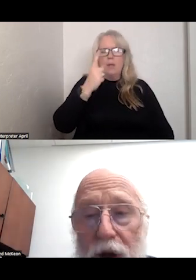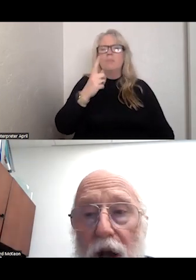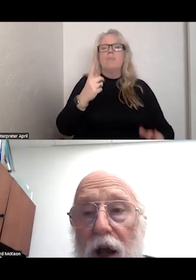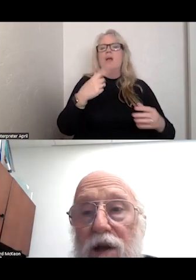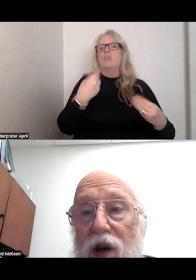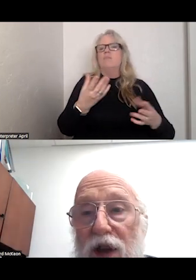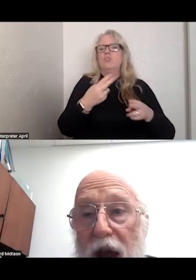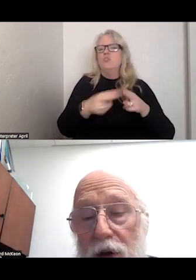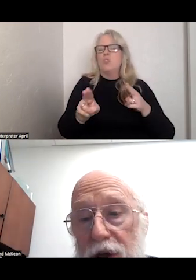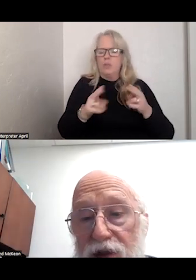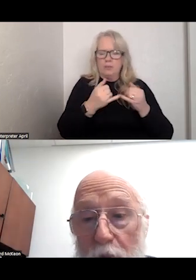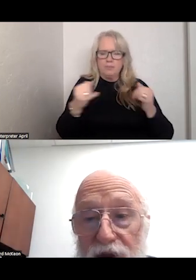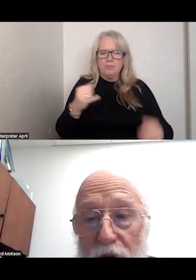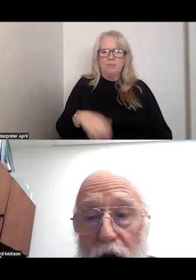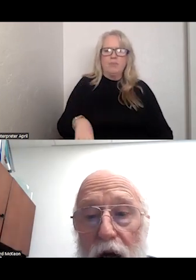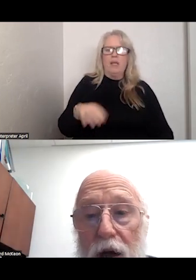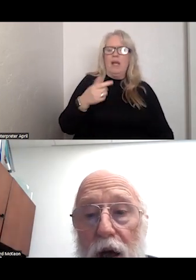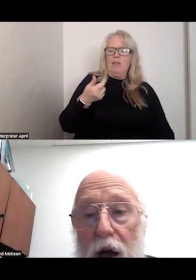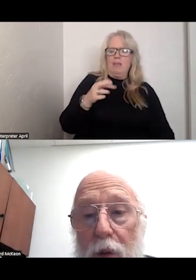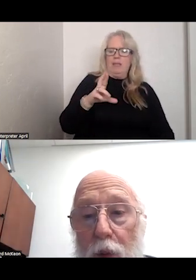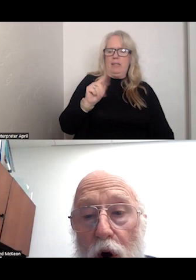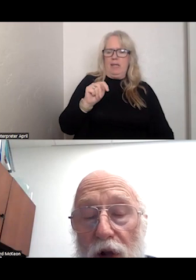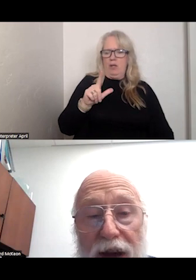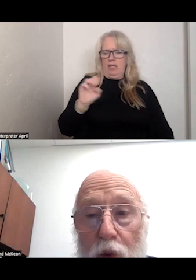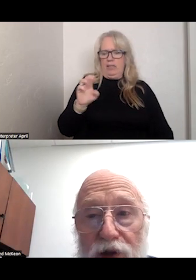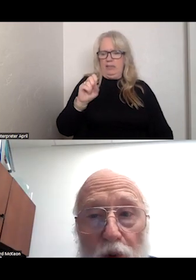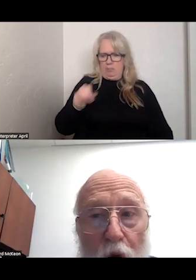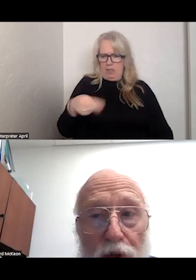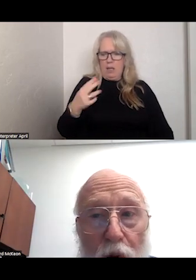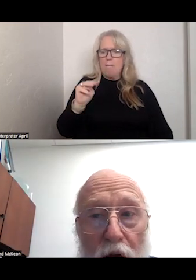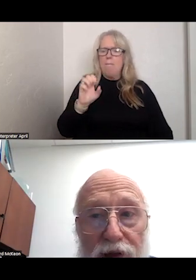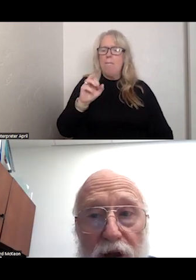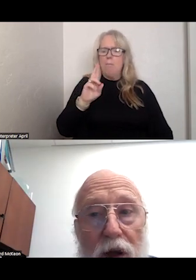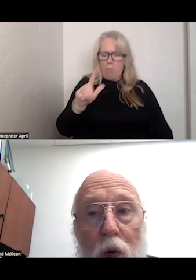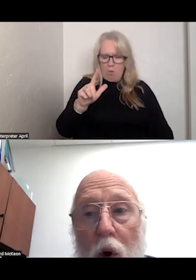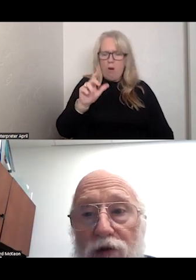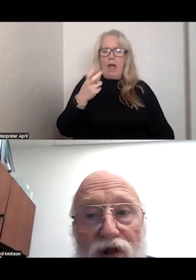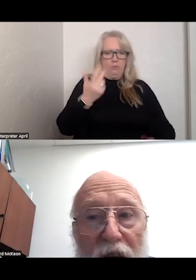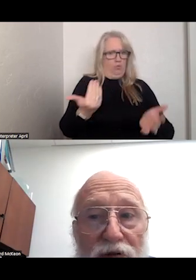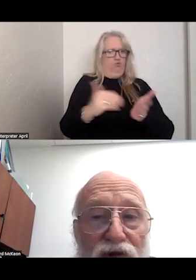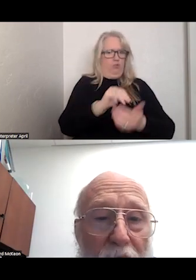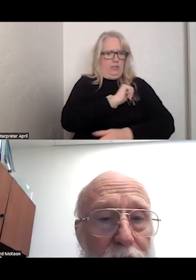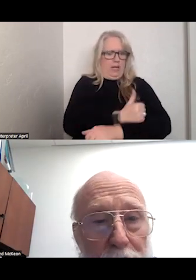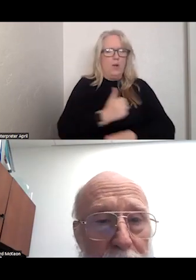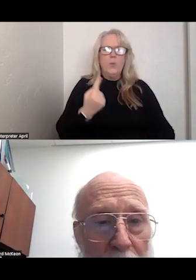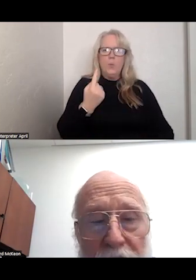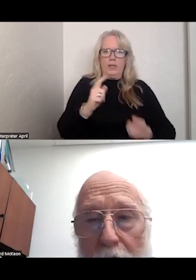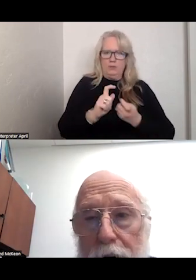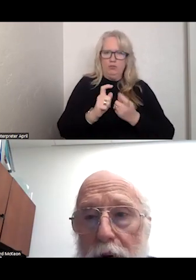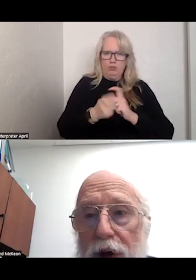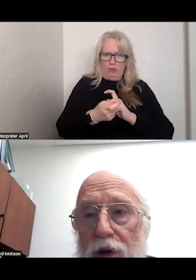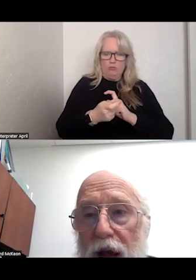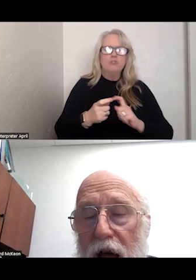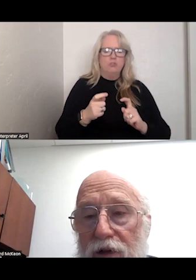quick one. So the Garrett Lee Smith Memorial Act was reauthorized. One change that might